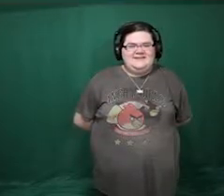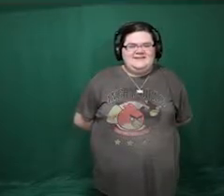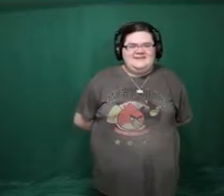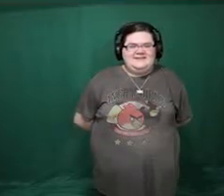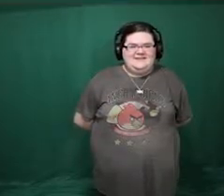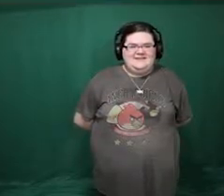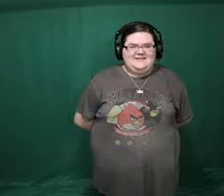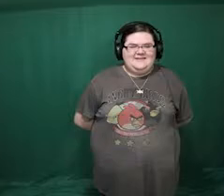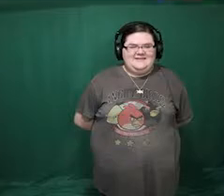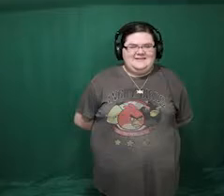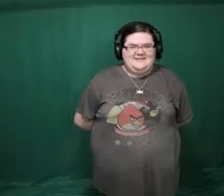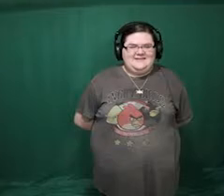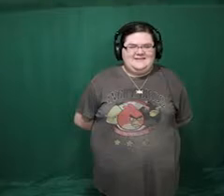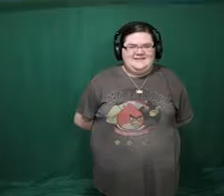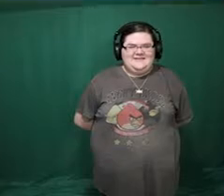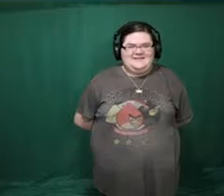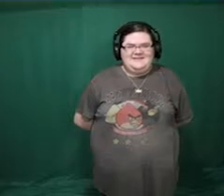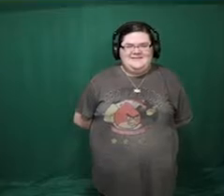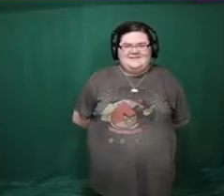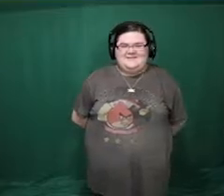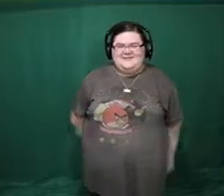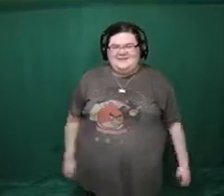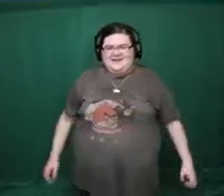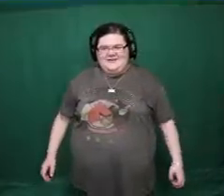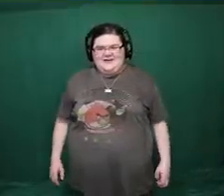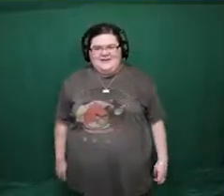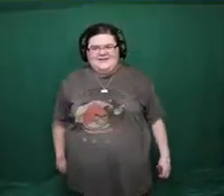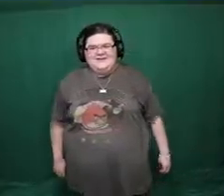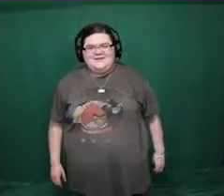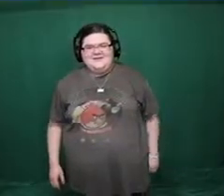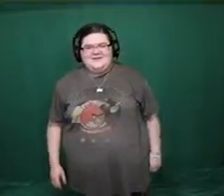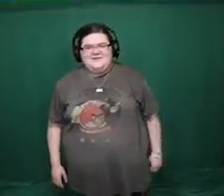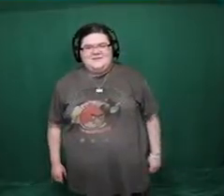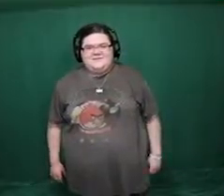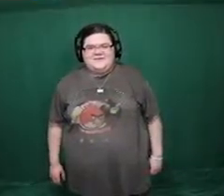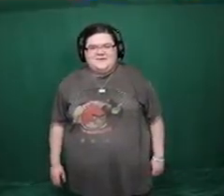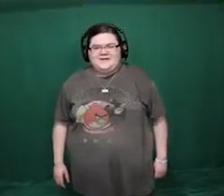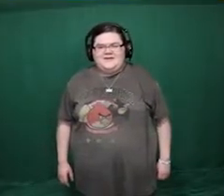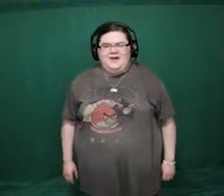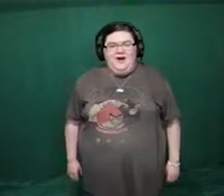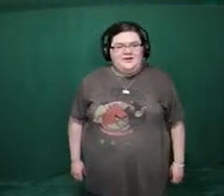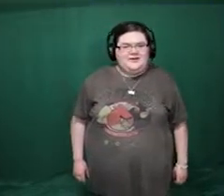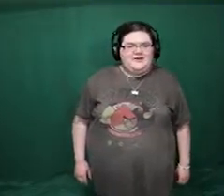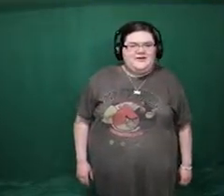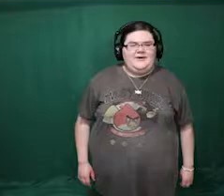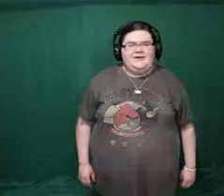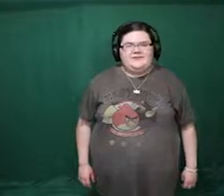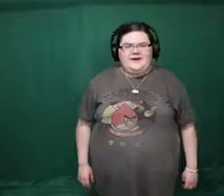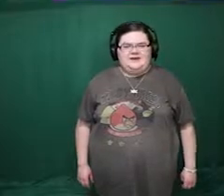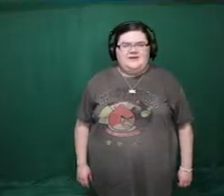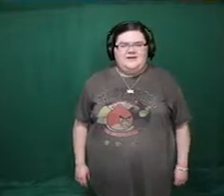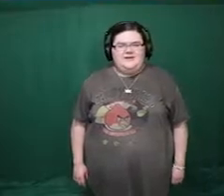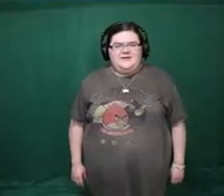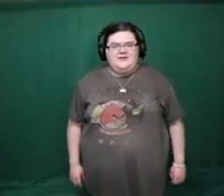place. He doesn't know what to do. He's pushing one of the balls, but another ball is trying to enter the goal.